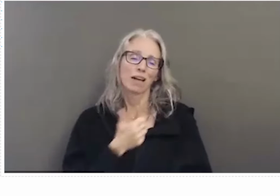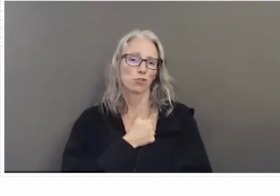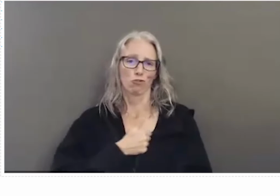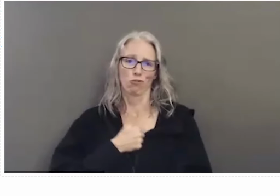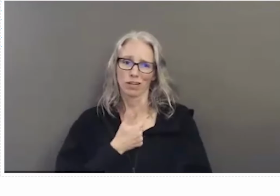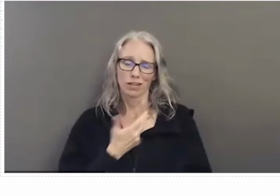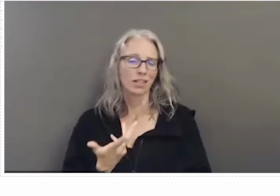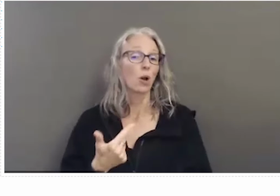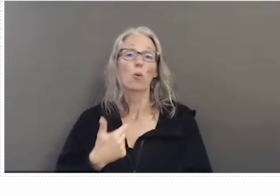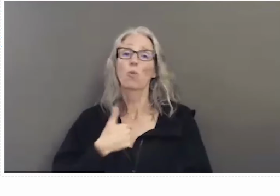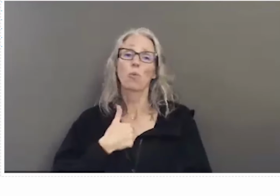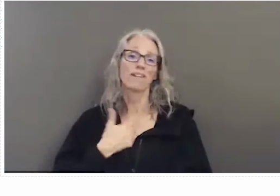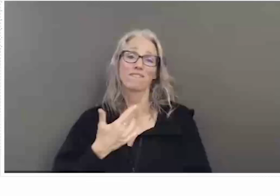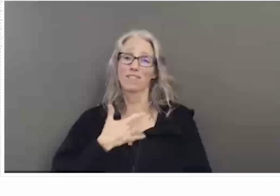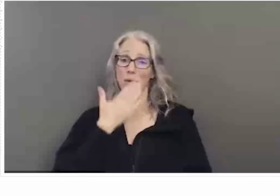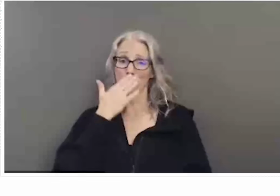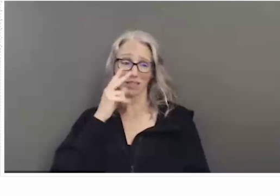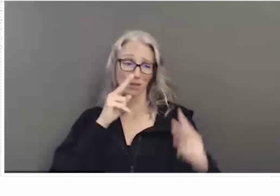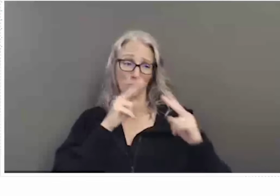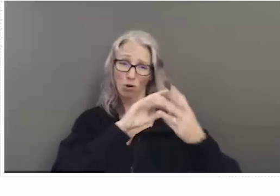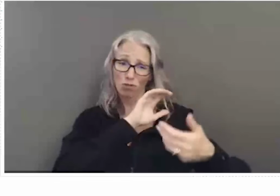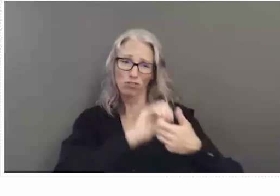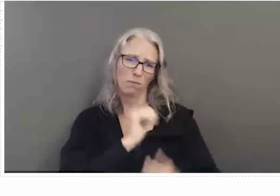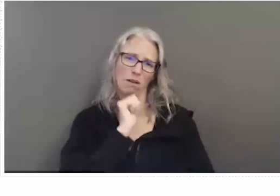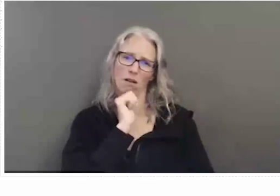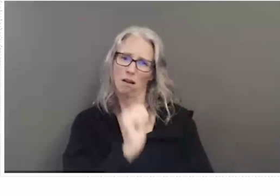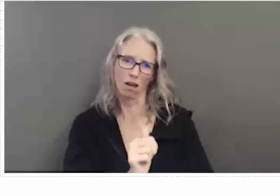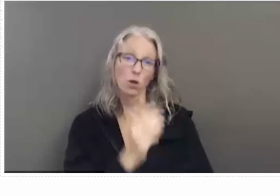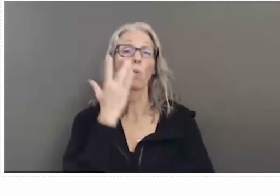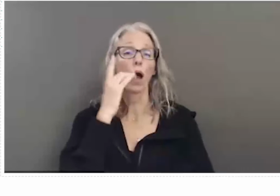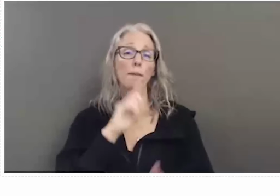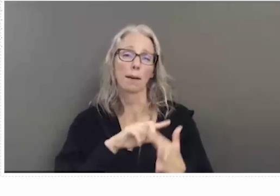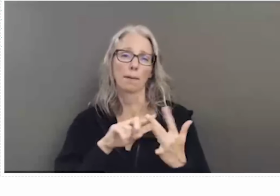to be that candidate in terms of